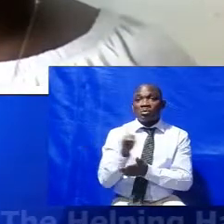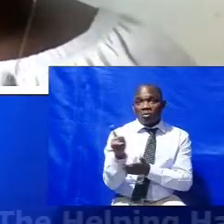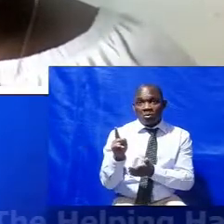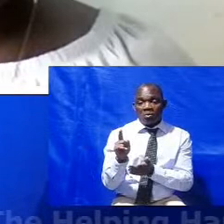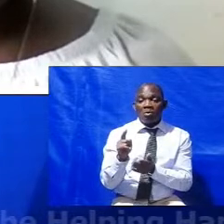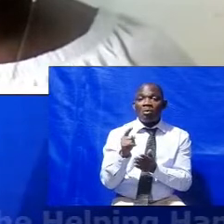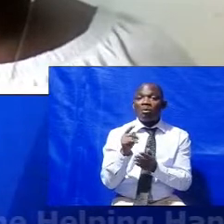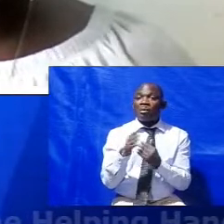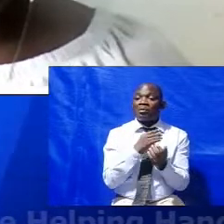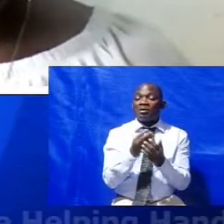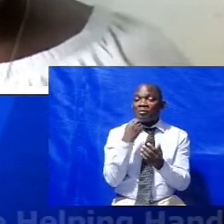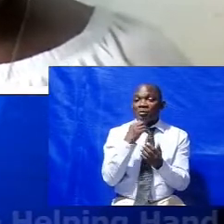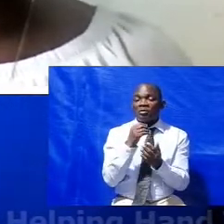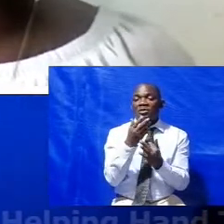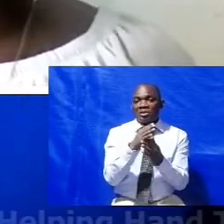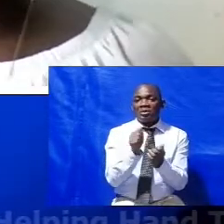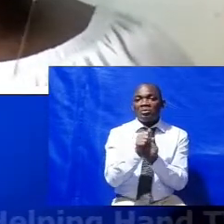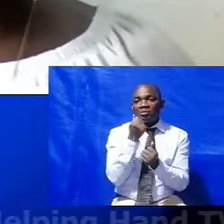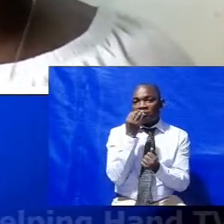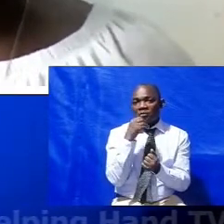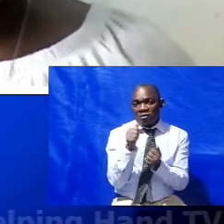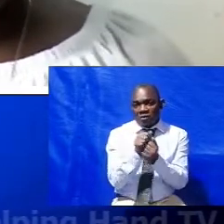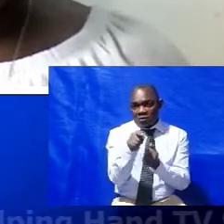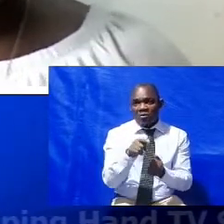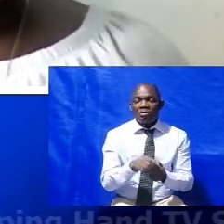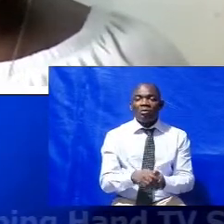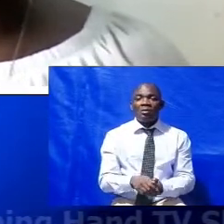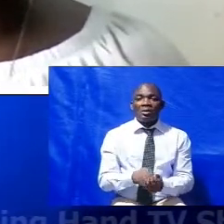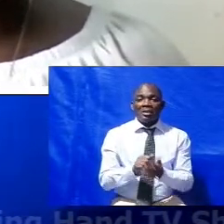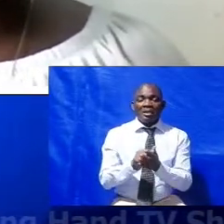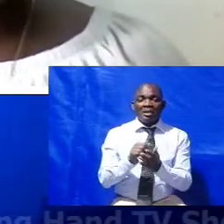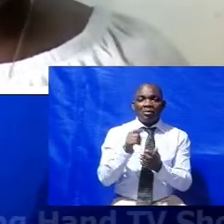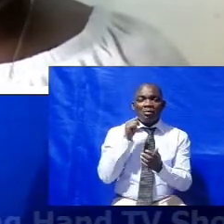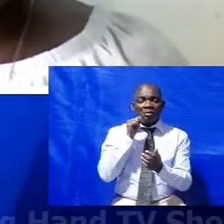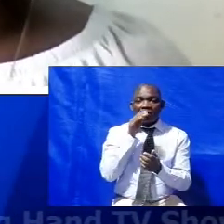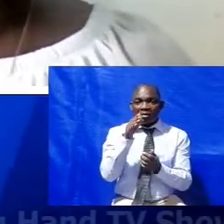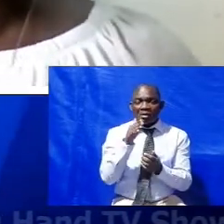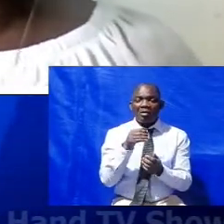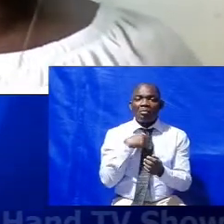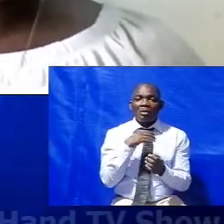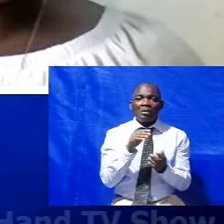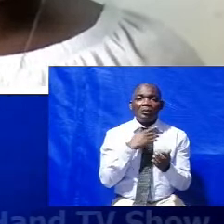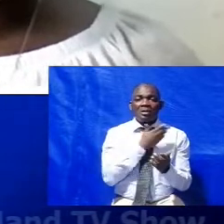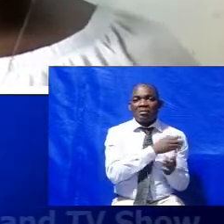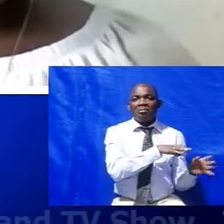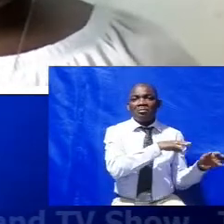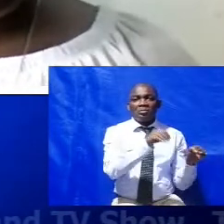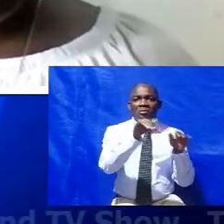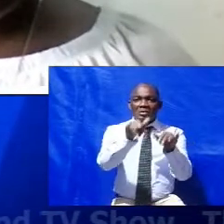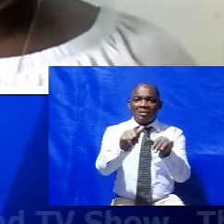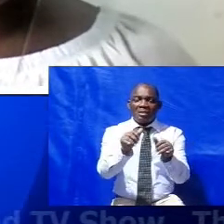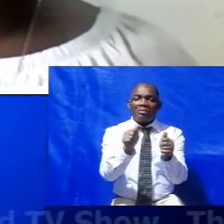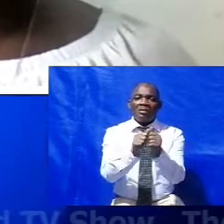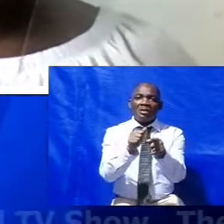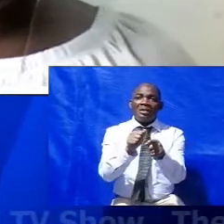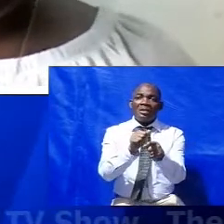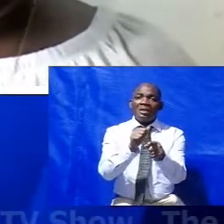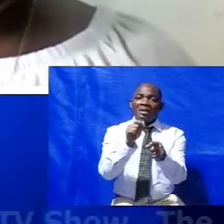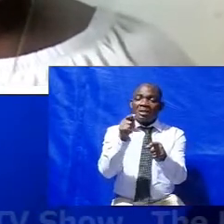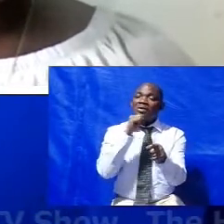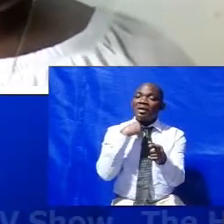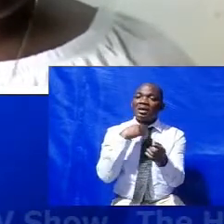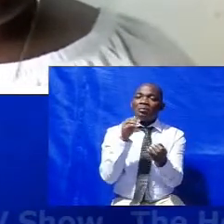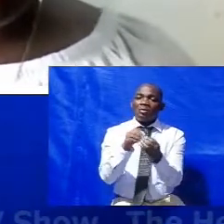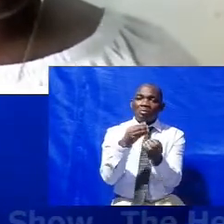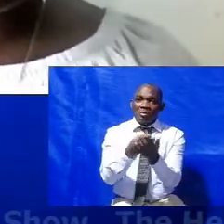Whatever we will get, we'll eat together. And she was, wow, staying alone at that time with her grandchild. So I moved in with her and we stayed